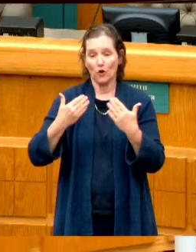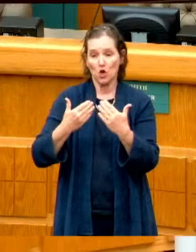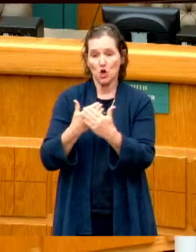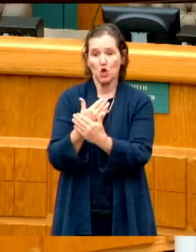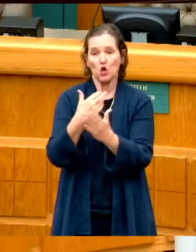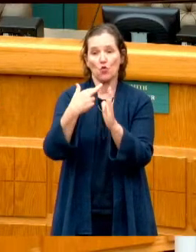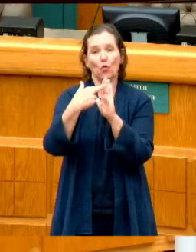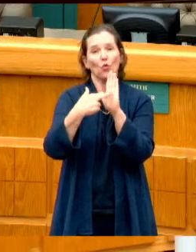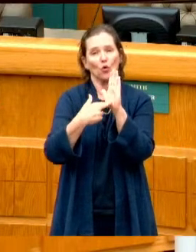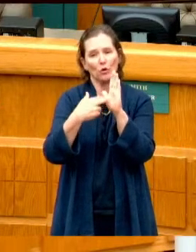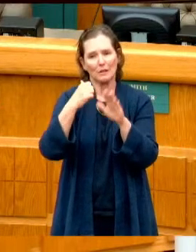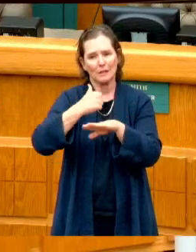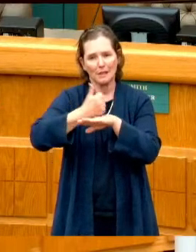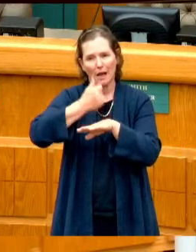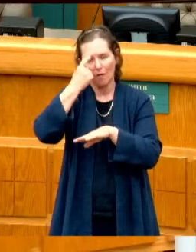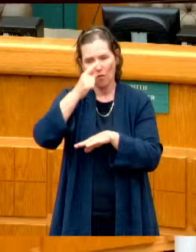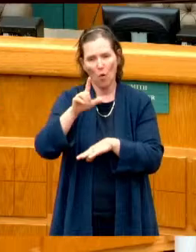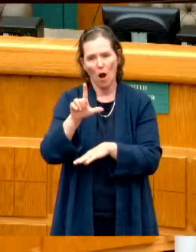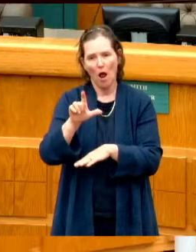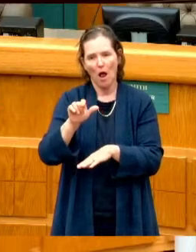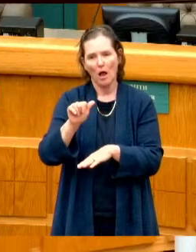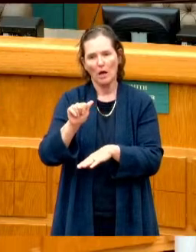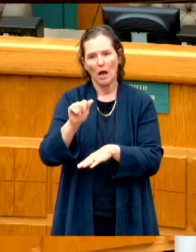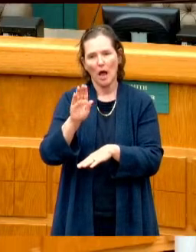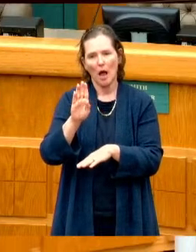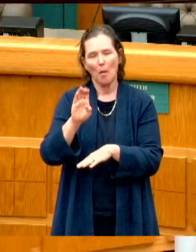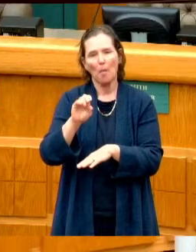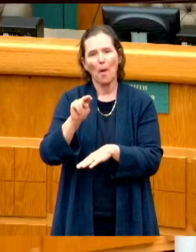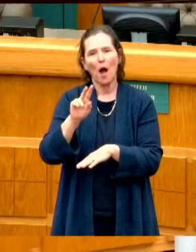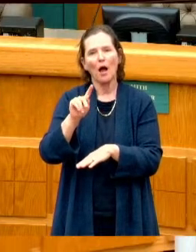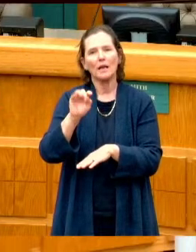for campsites opened Tuesday at